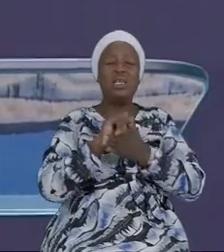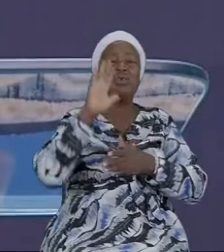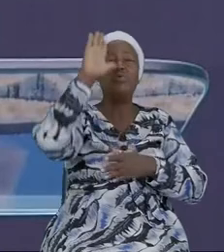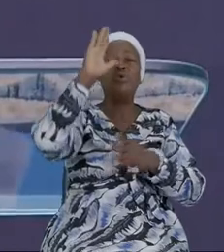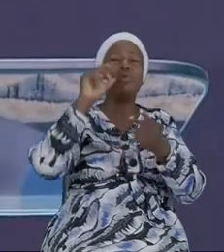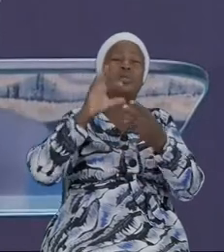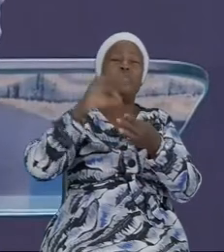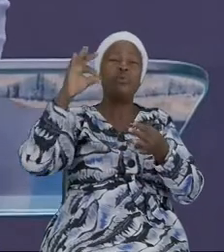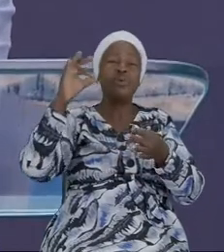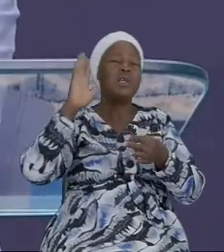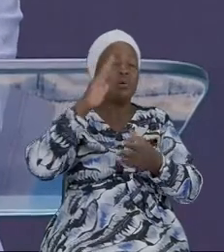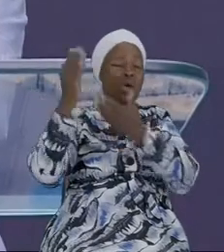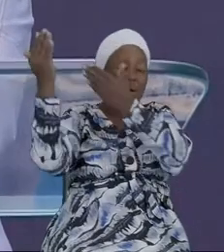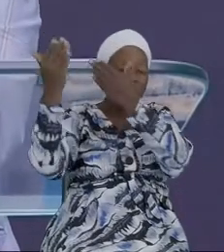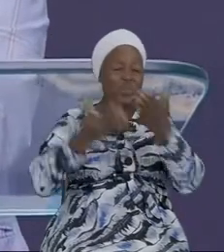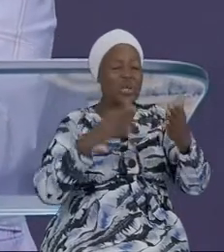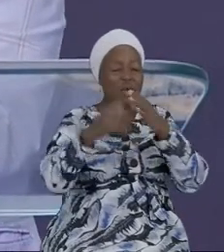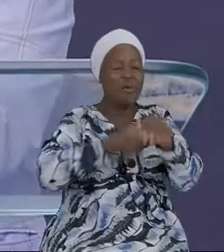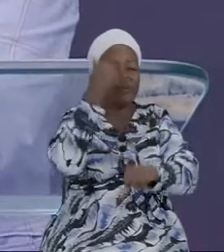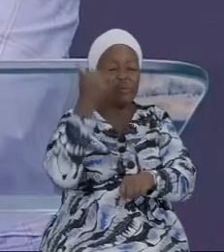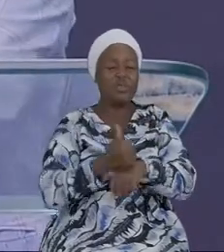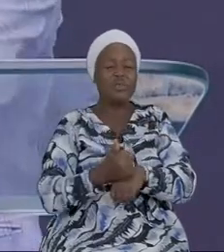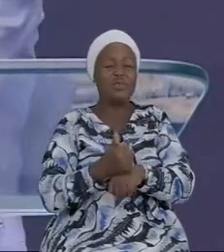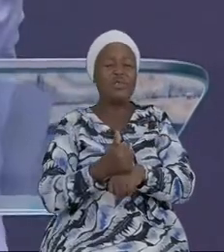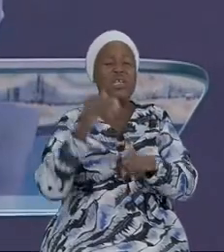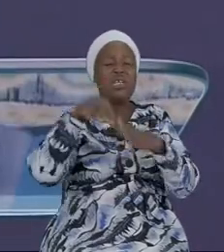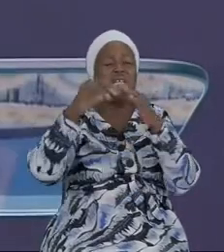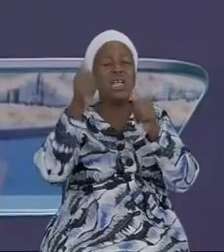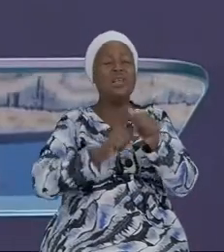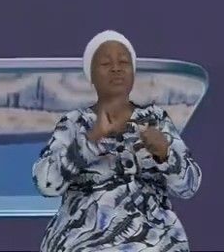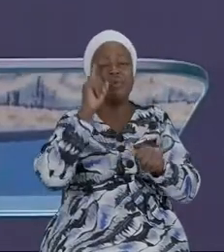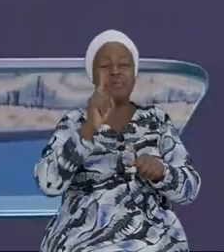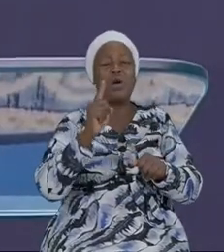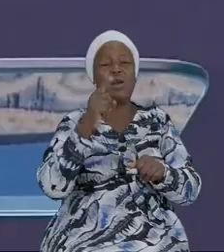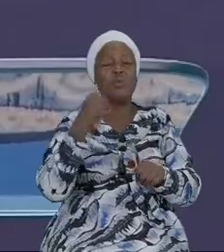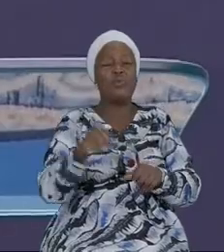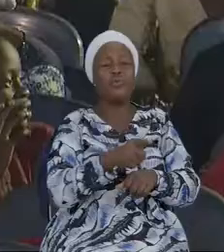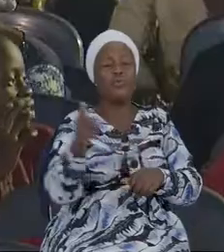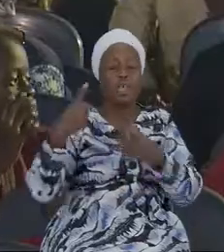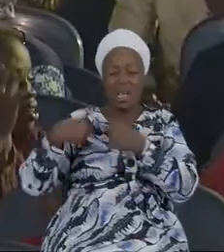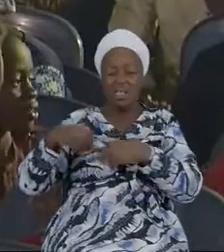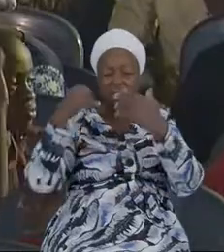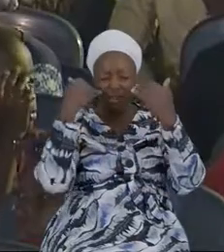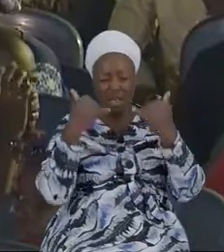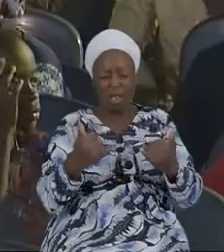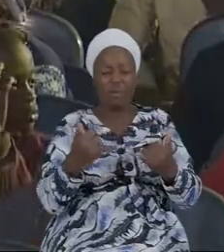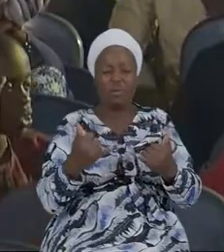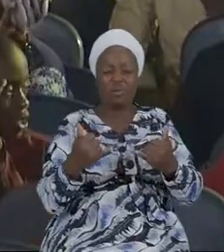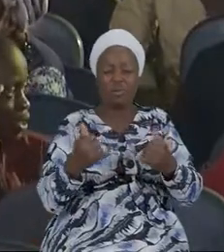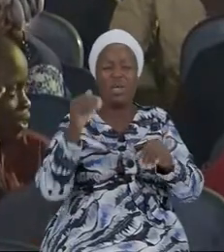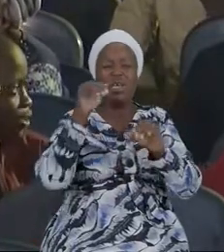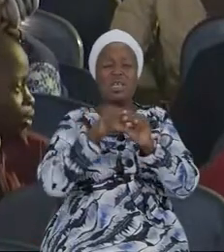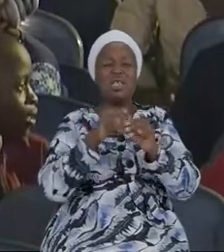spirit will bring a confirmation in every one of their hearts now.